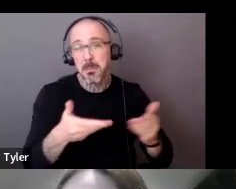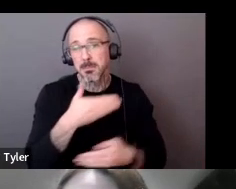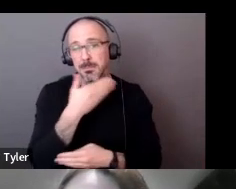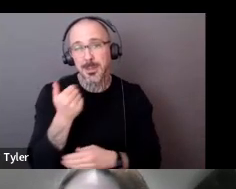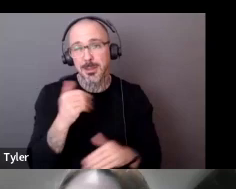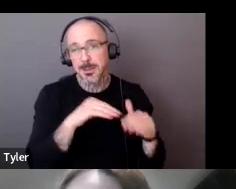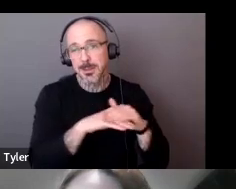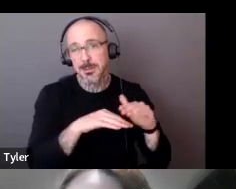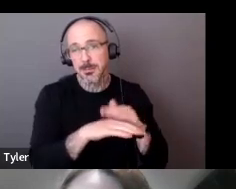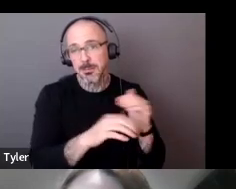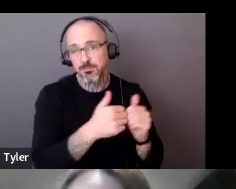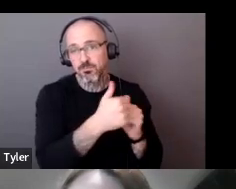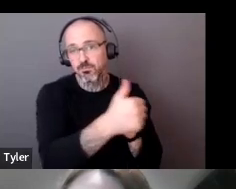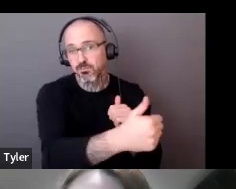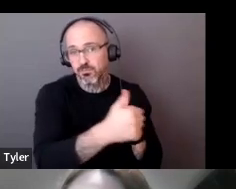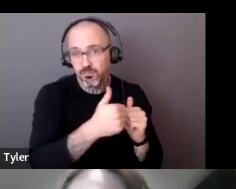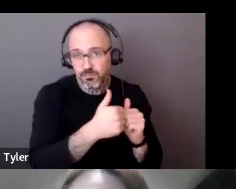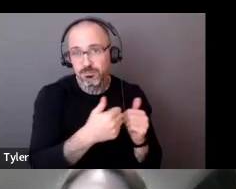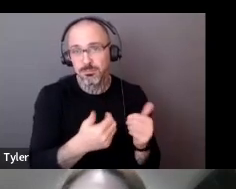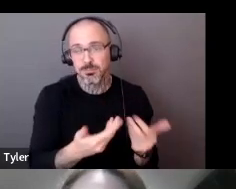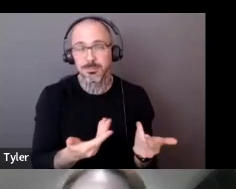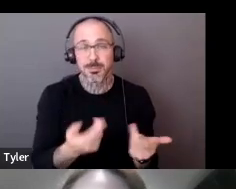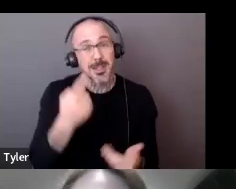and transportation, I think.